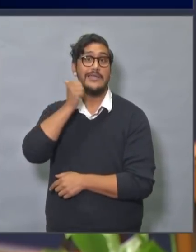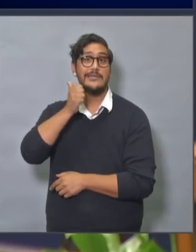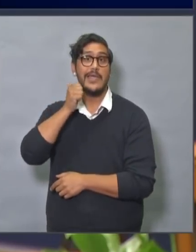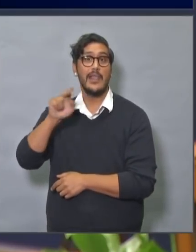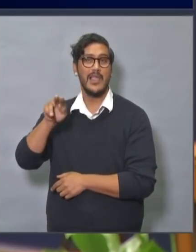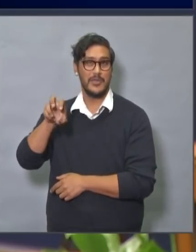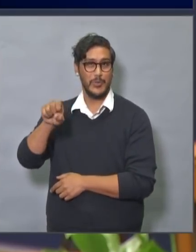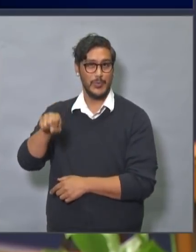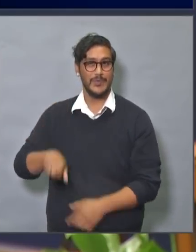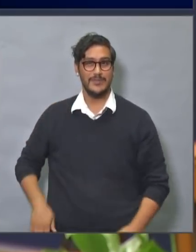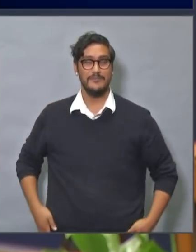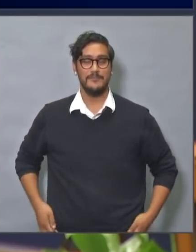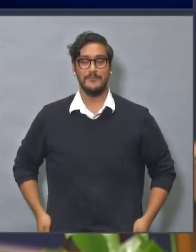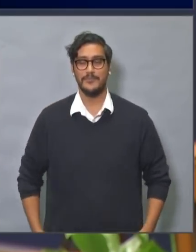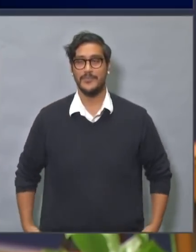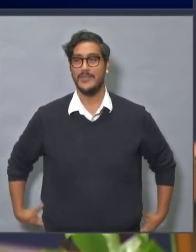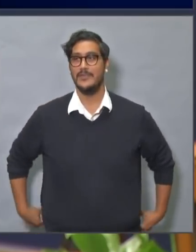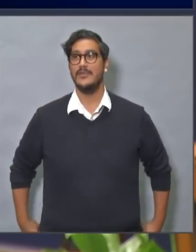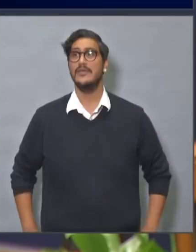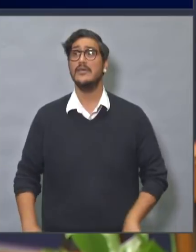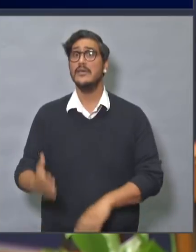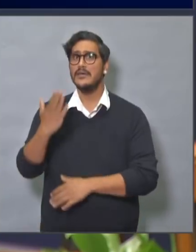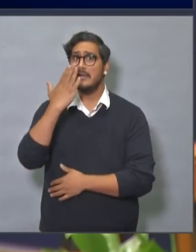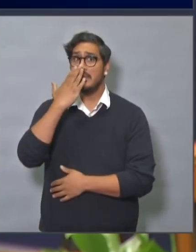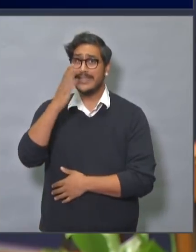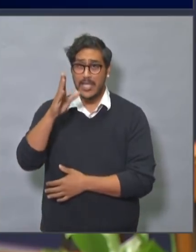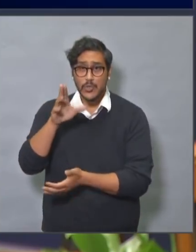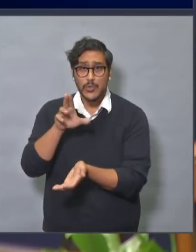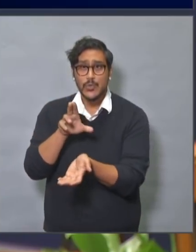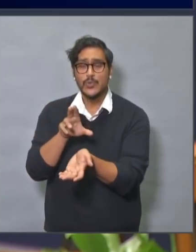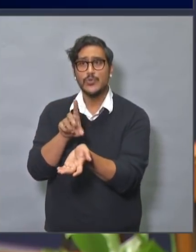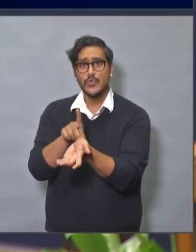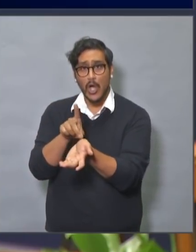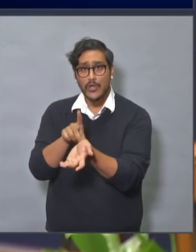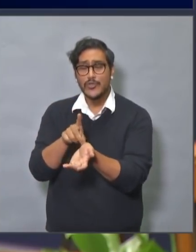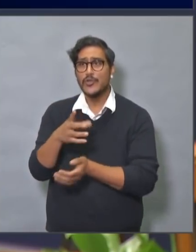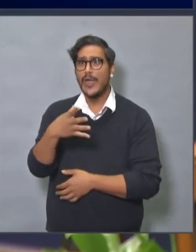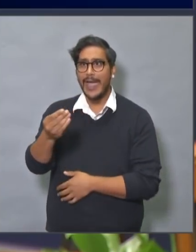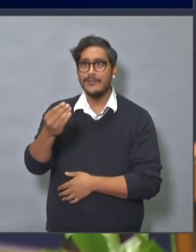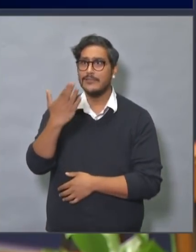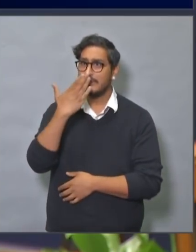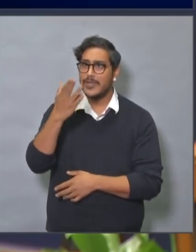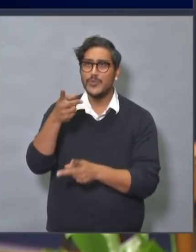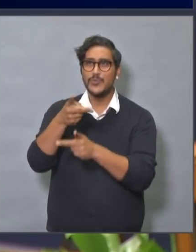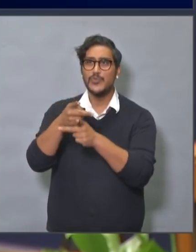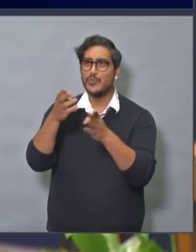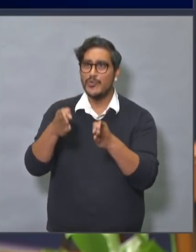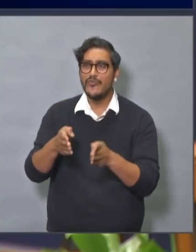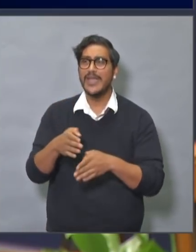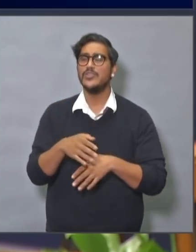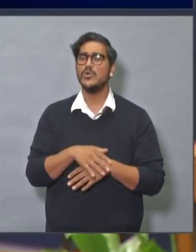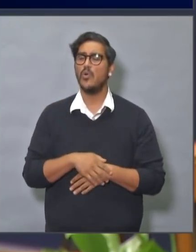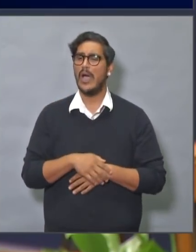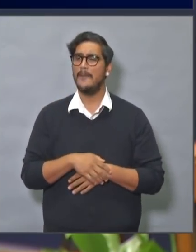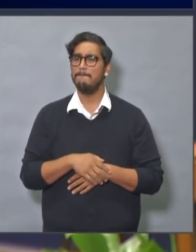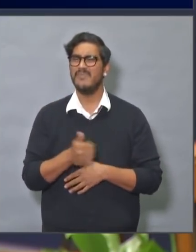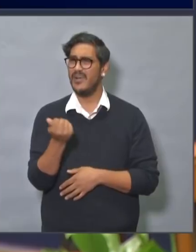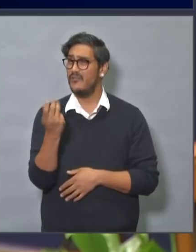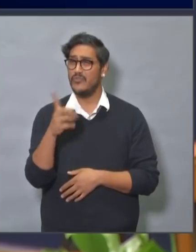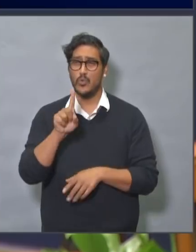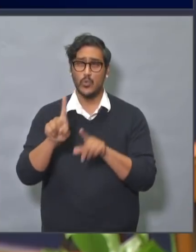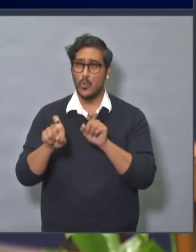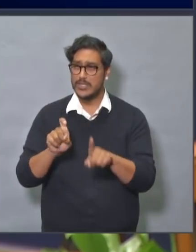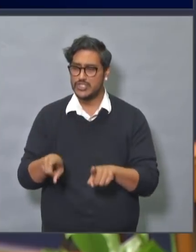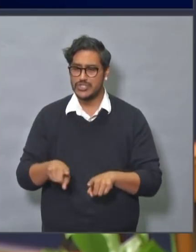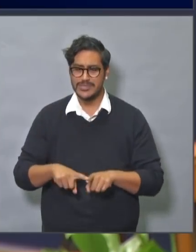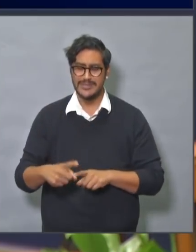ahead. Yes, thank you, Doctor, and thank you, Supervisor. Just a couple of questions here.